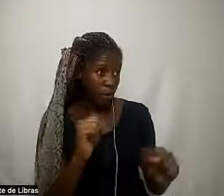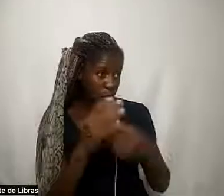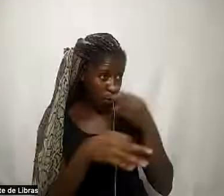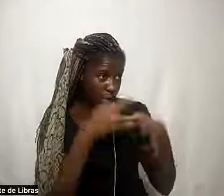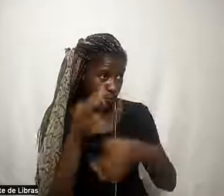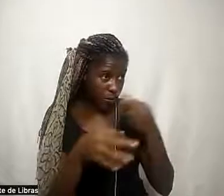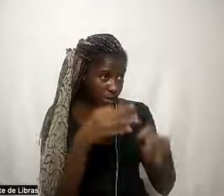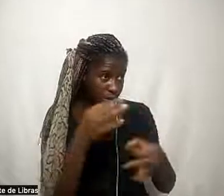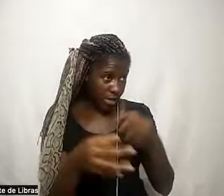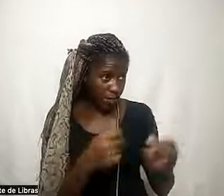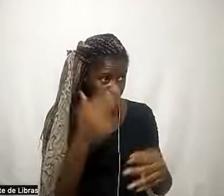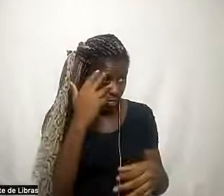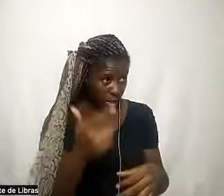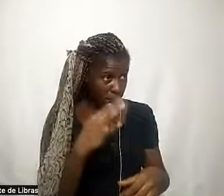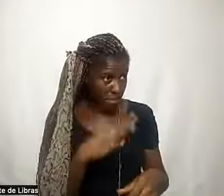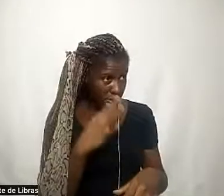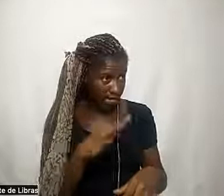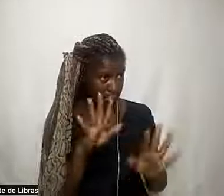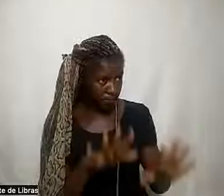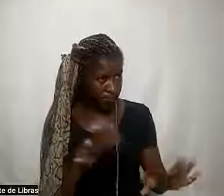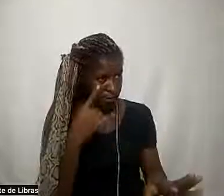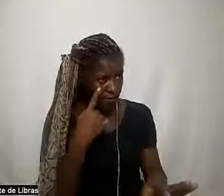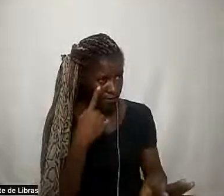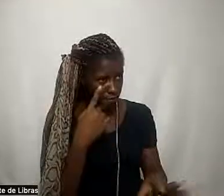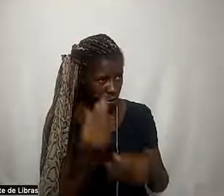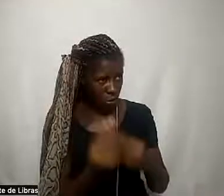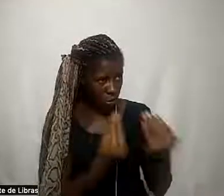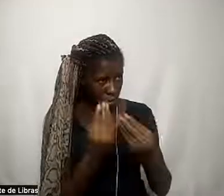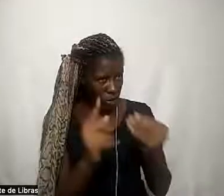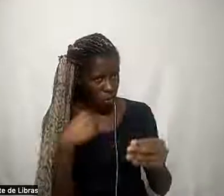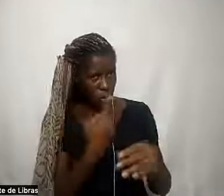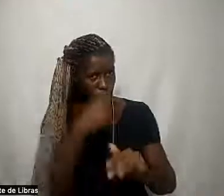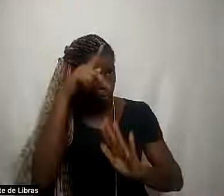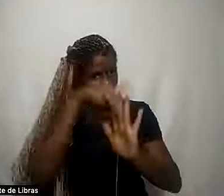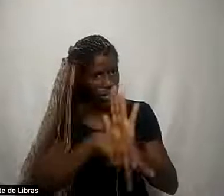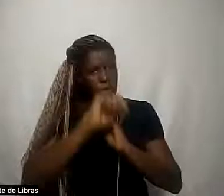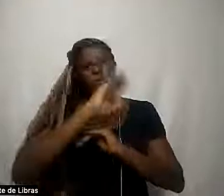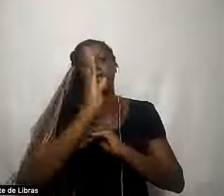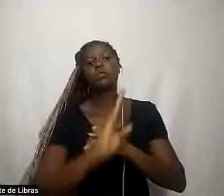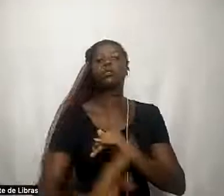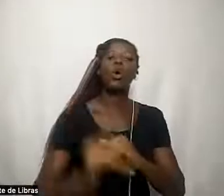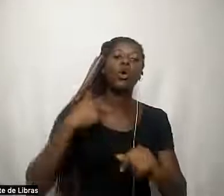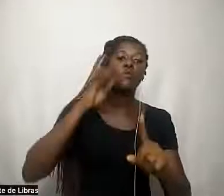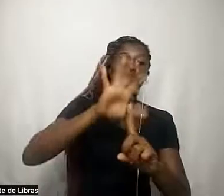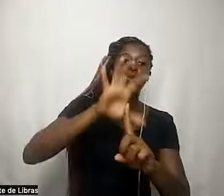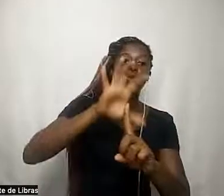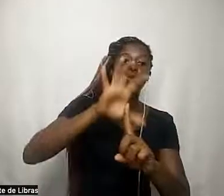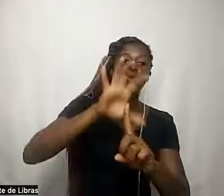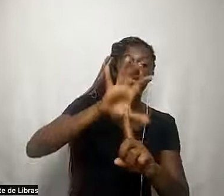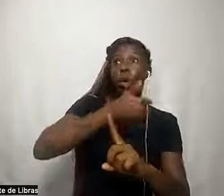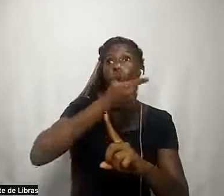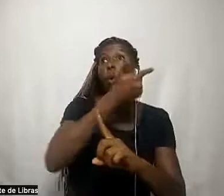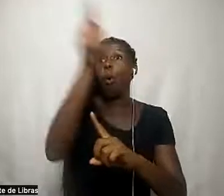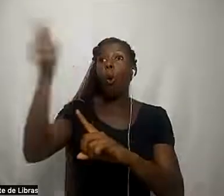I want to talk a little bit more about how our national action plans influence the